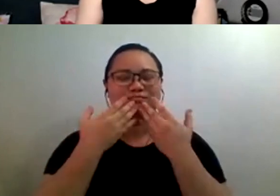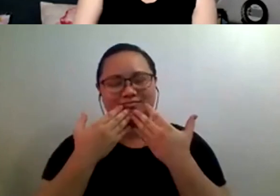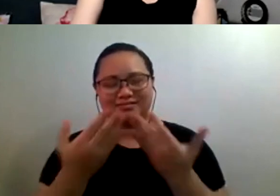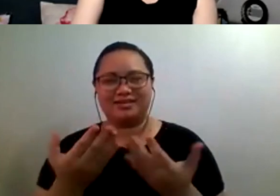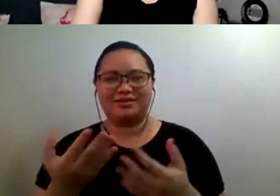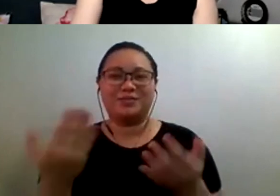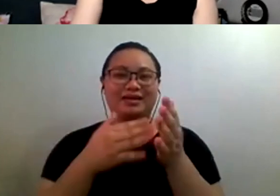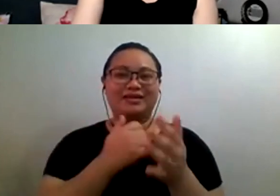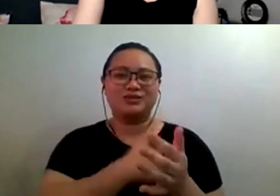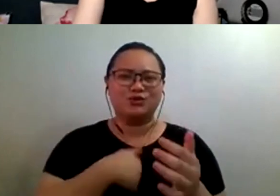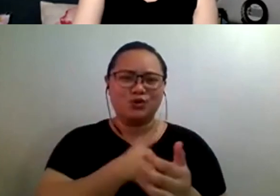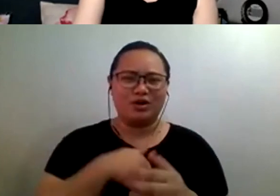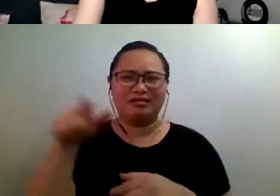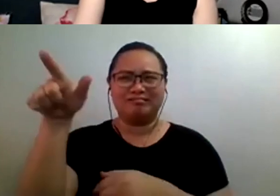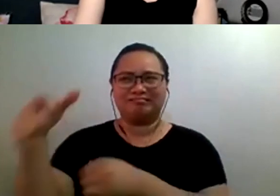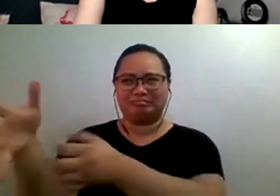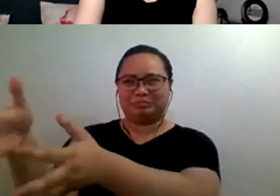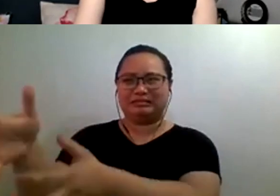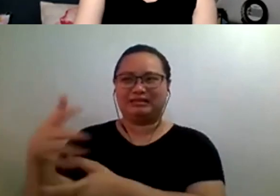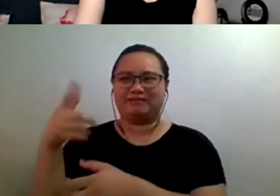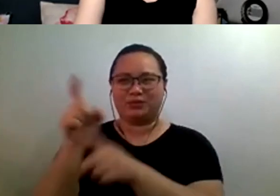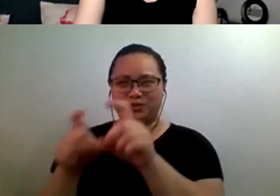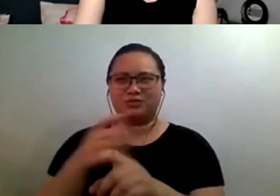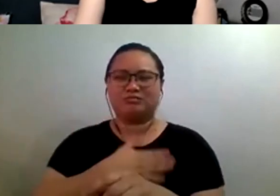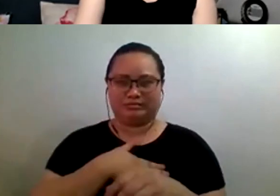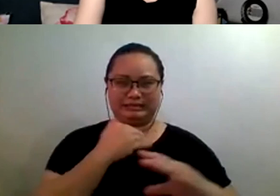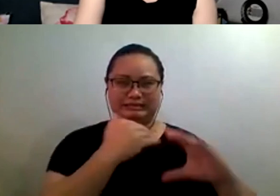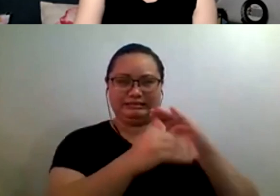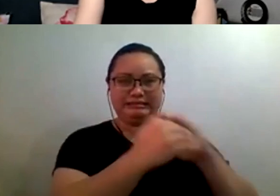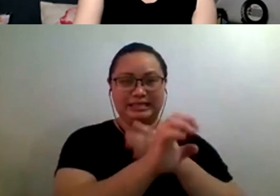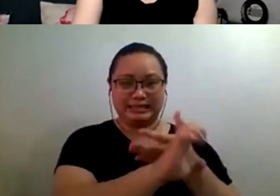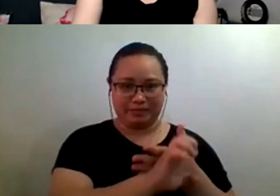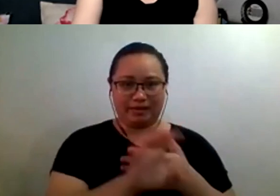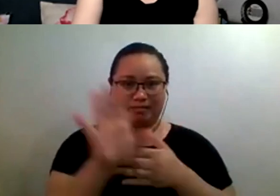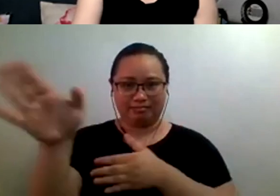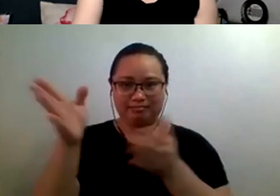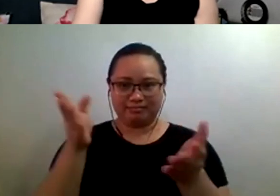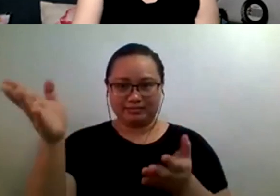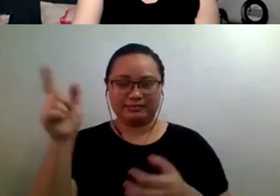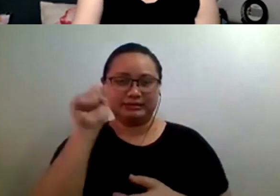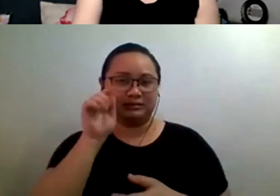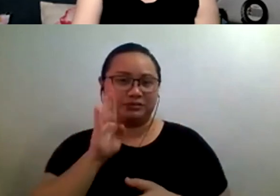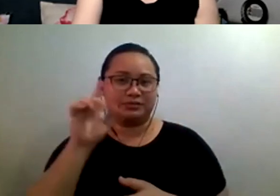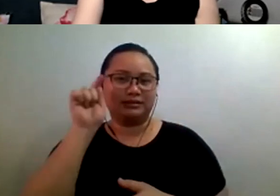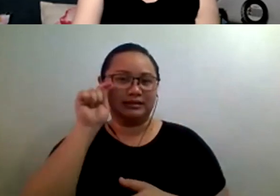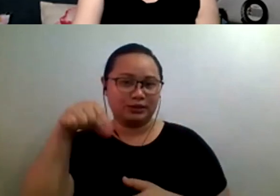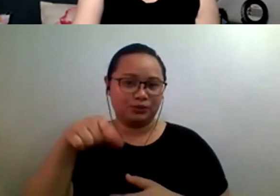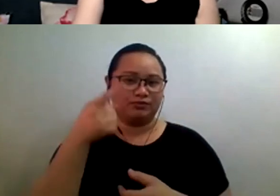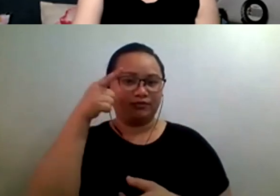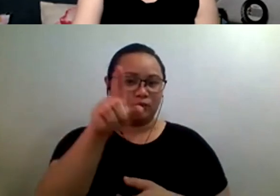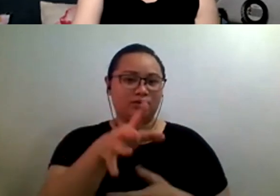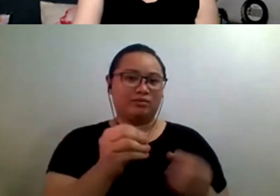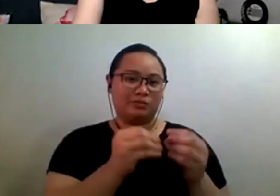mga hindi na namin natanong. Please do email Sir TQ and Teacher Therese for more questions.